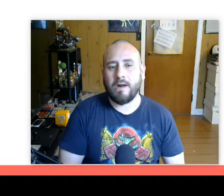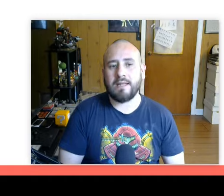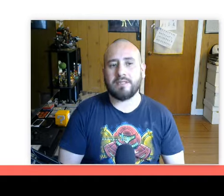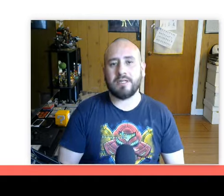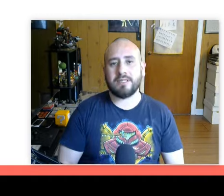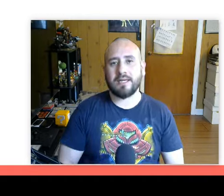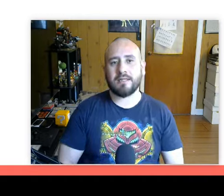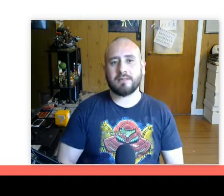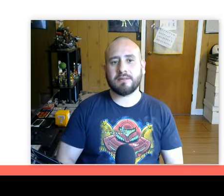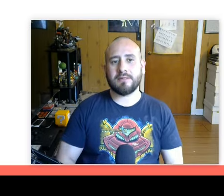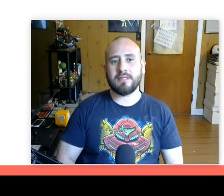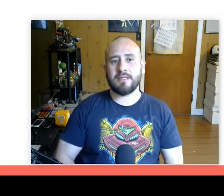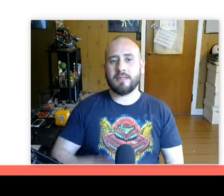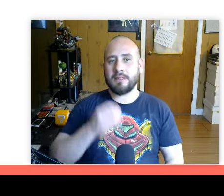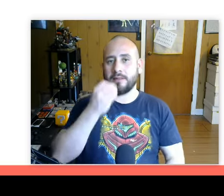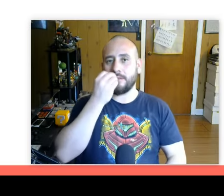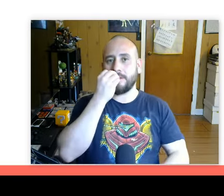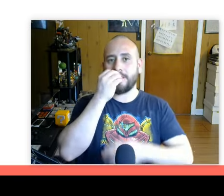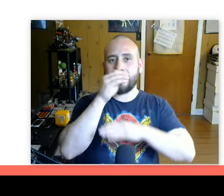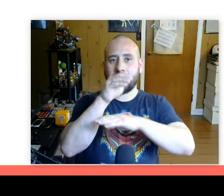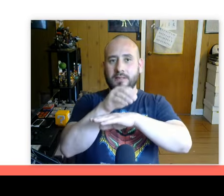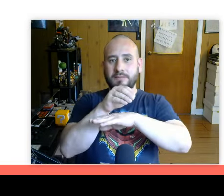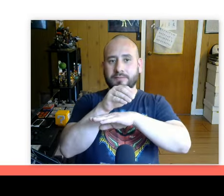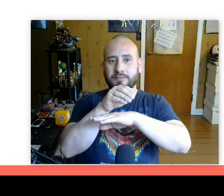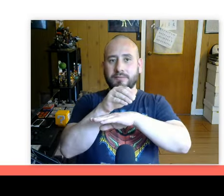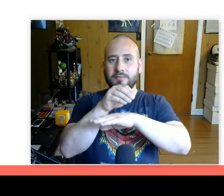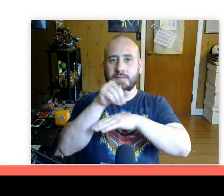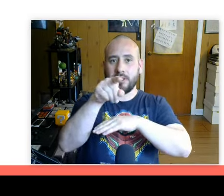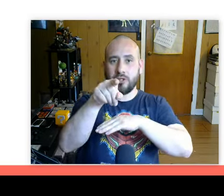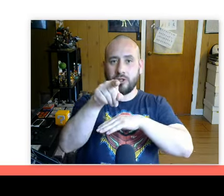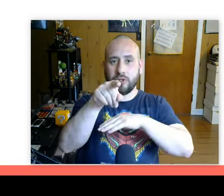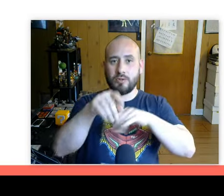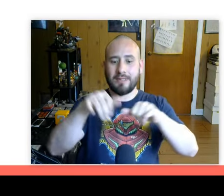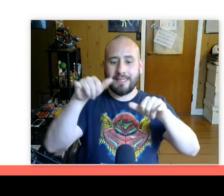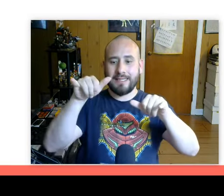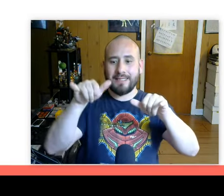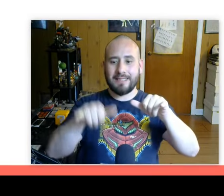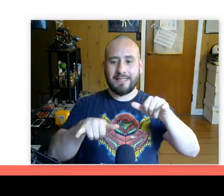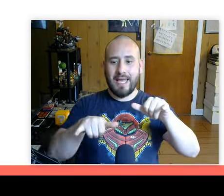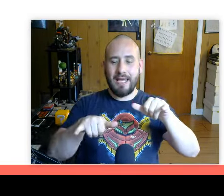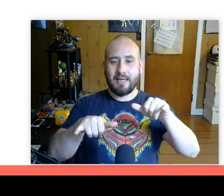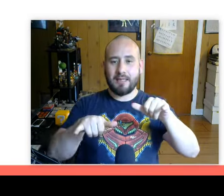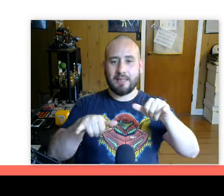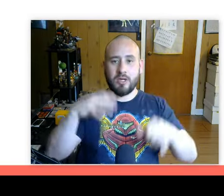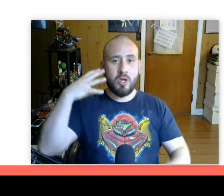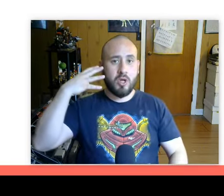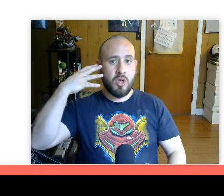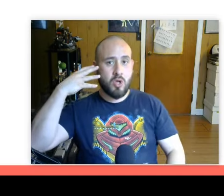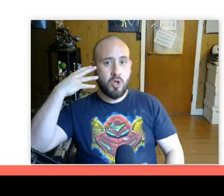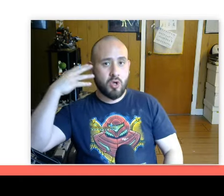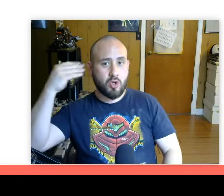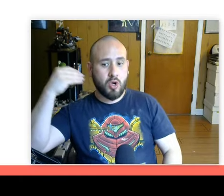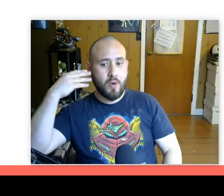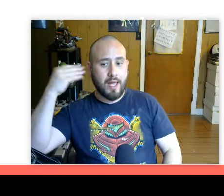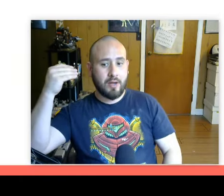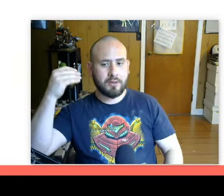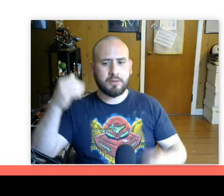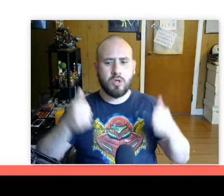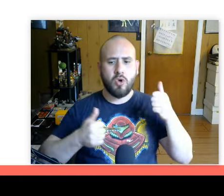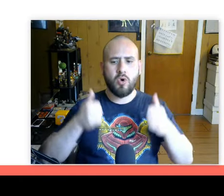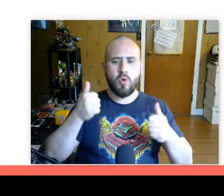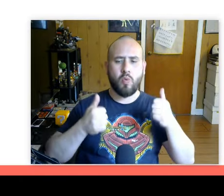All right, let's do that together. Dinner you stay, go